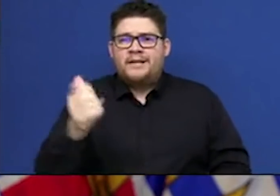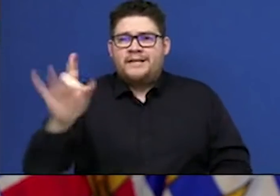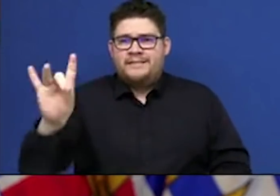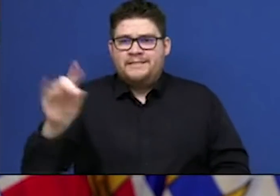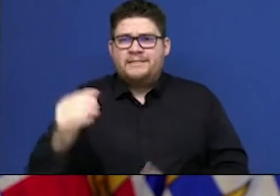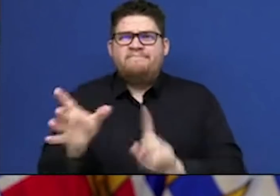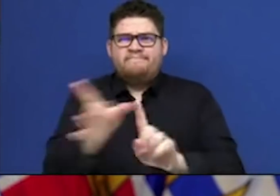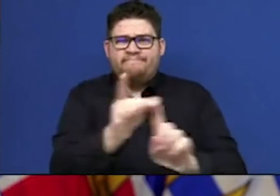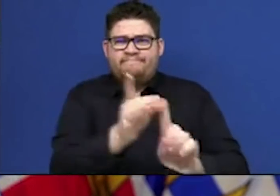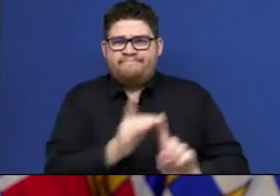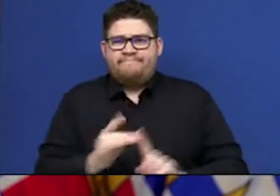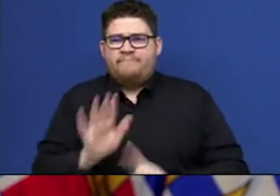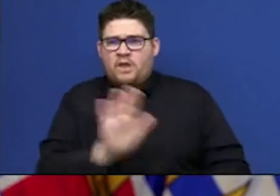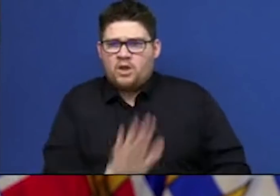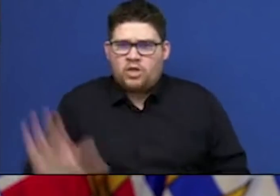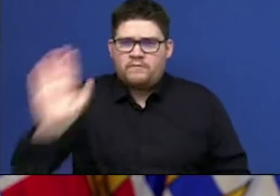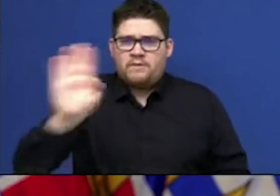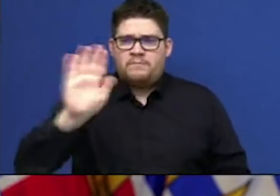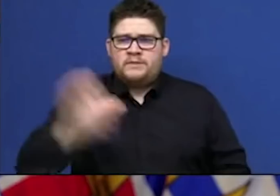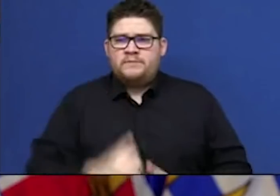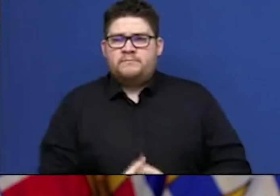98,165 people in British Columbia.